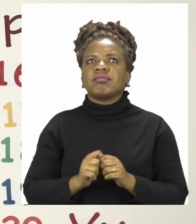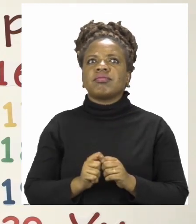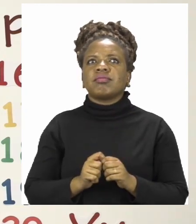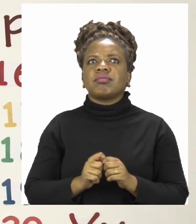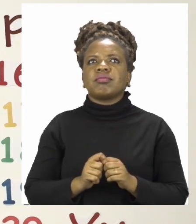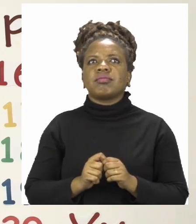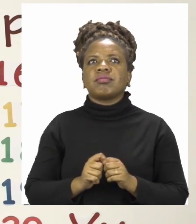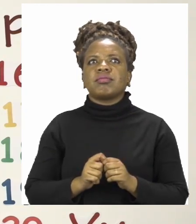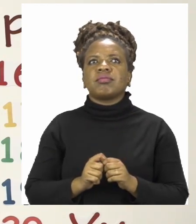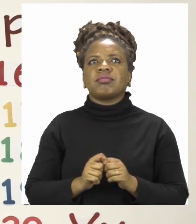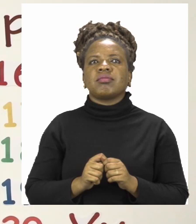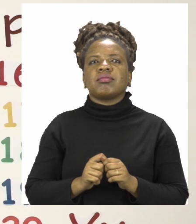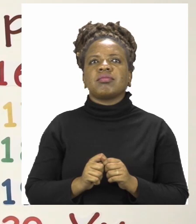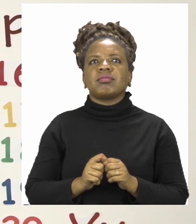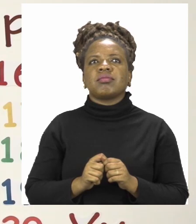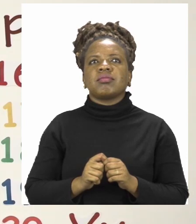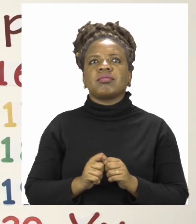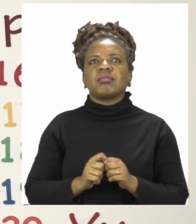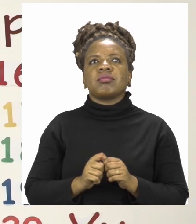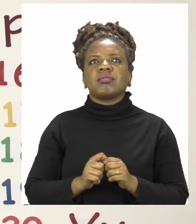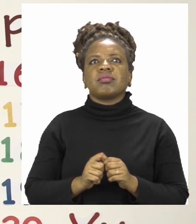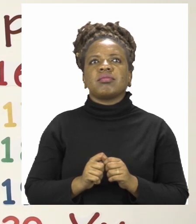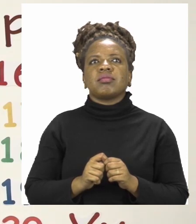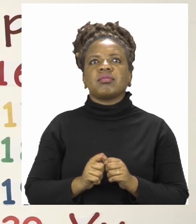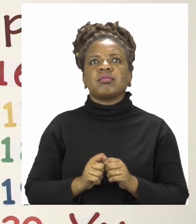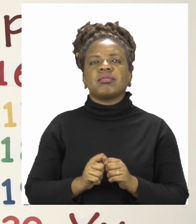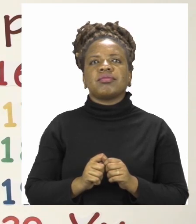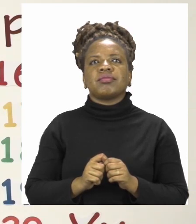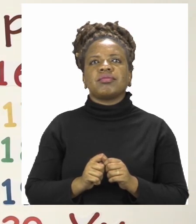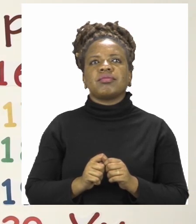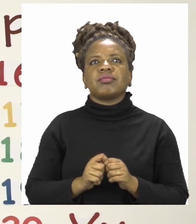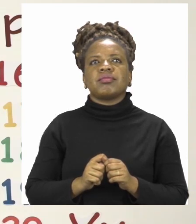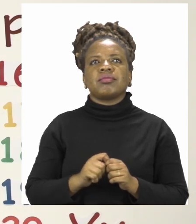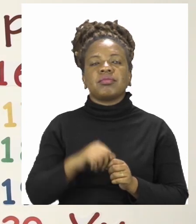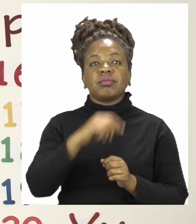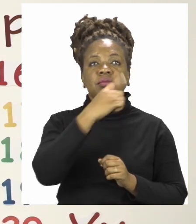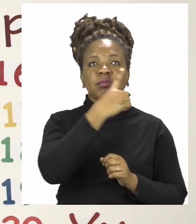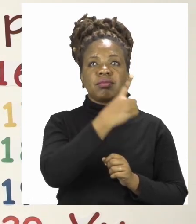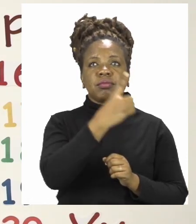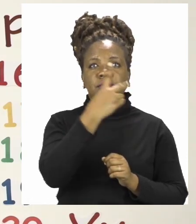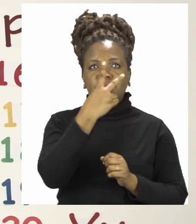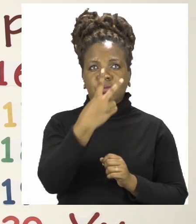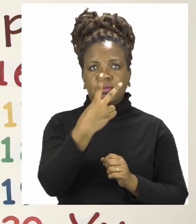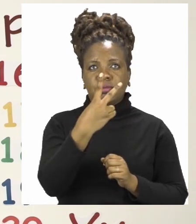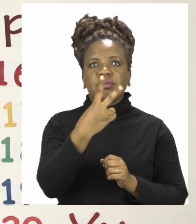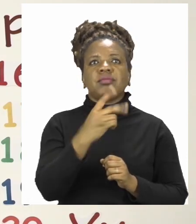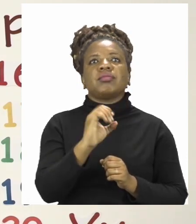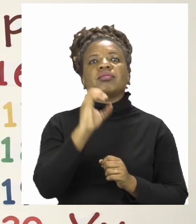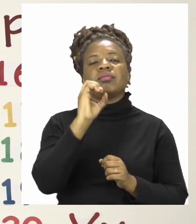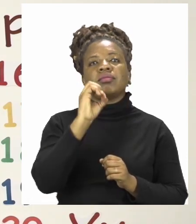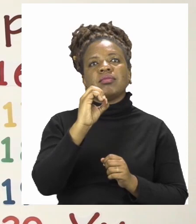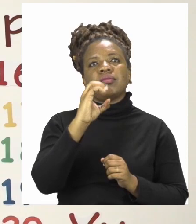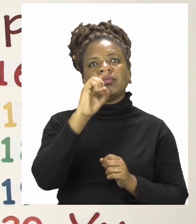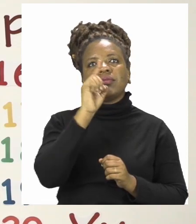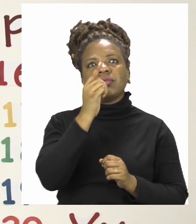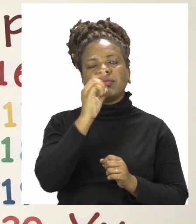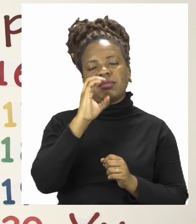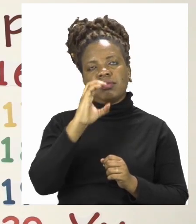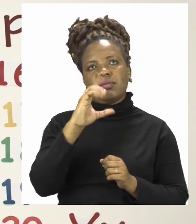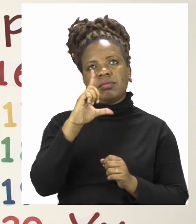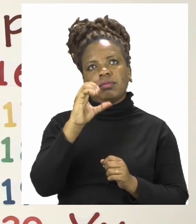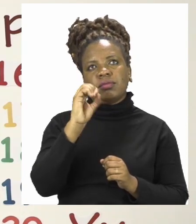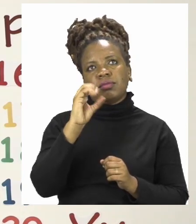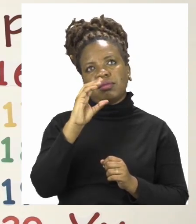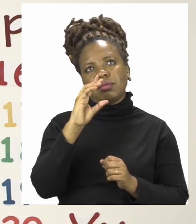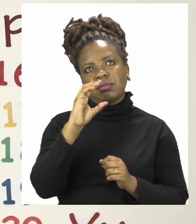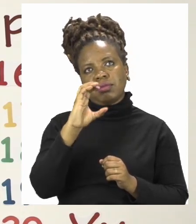Well done. If you guessed right, the hour is 12 o'clock. So remember, the minute